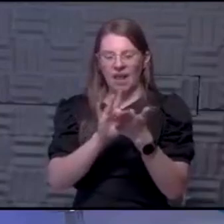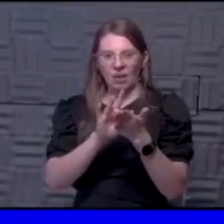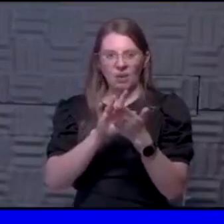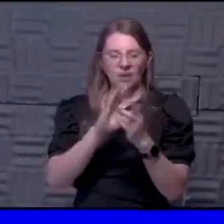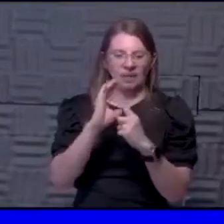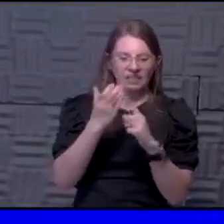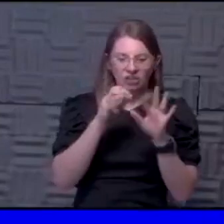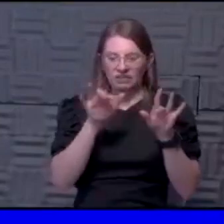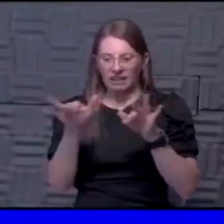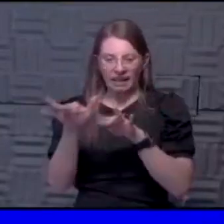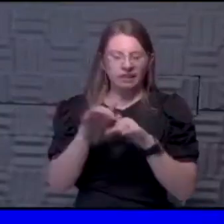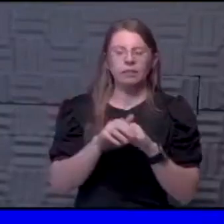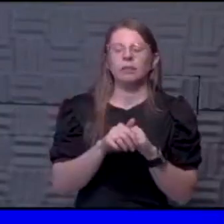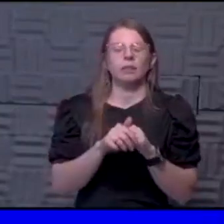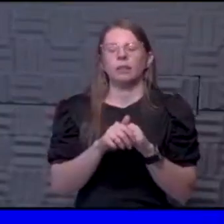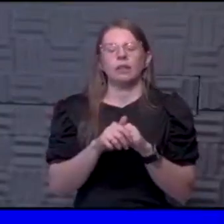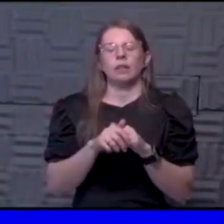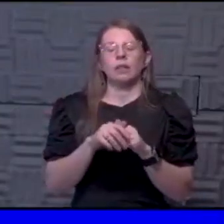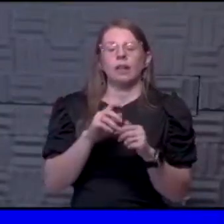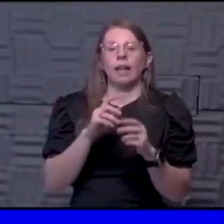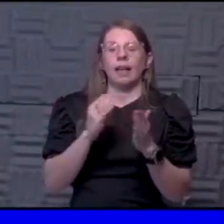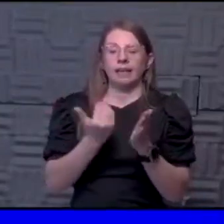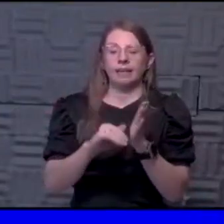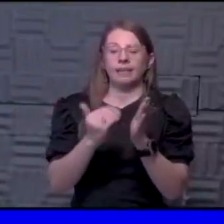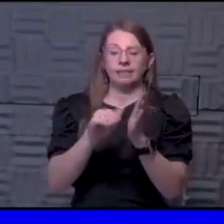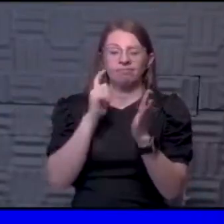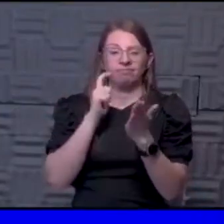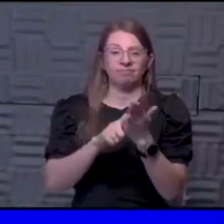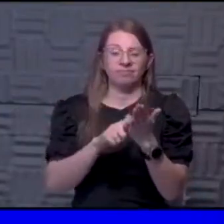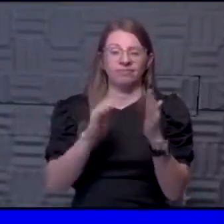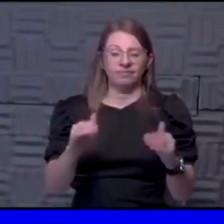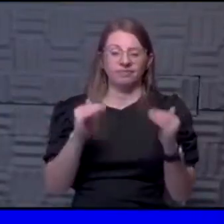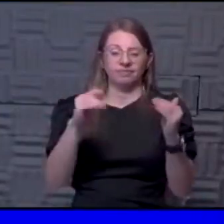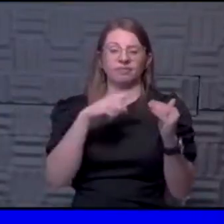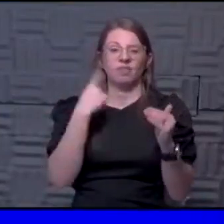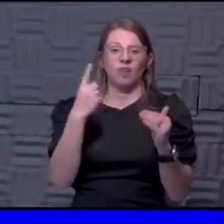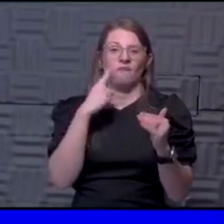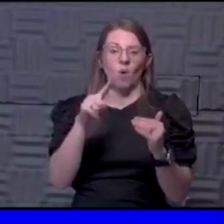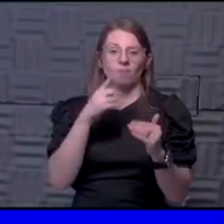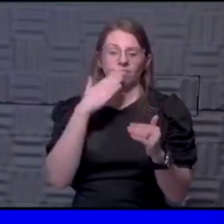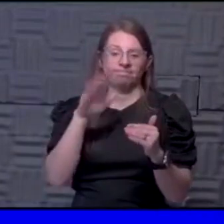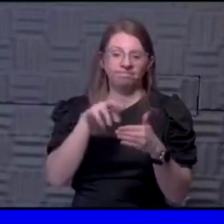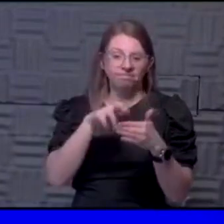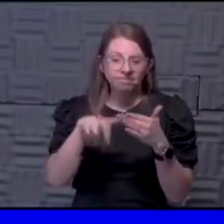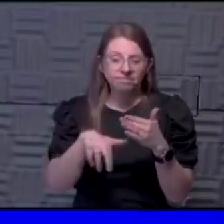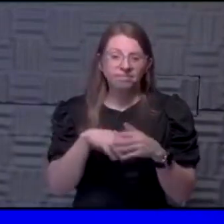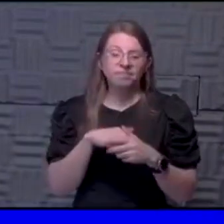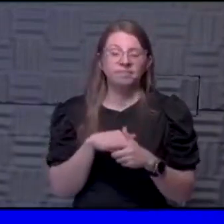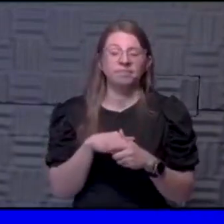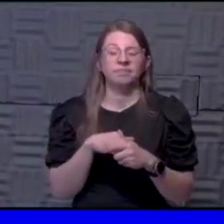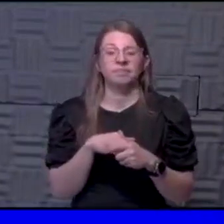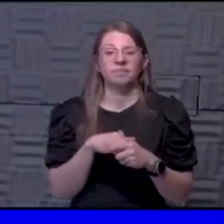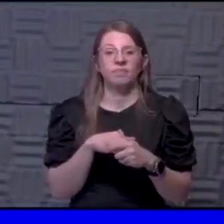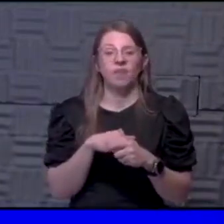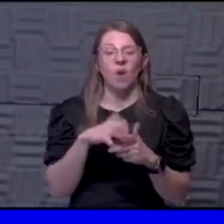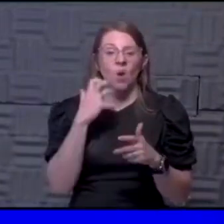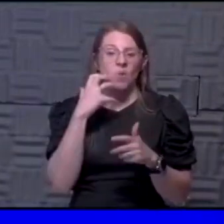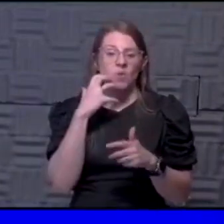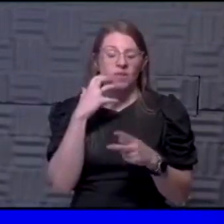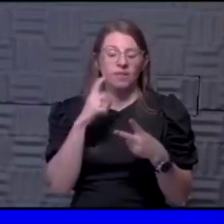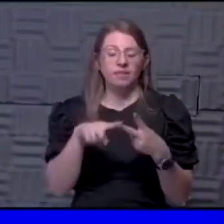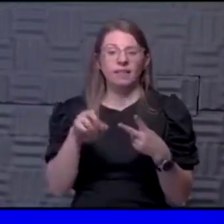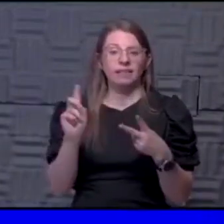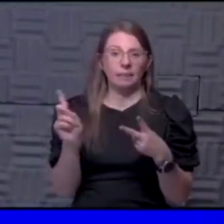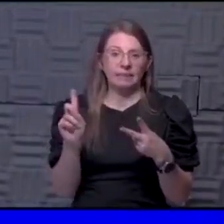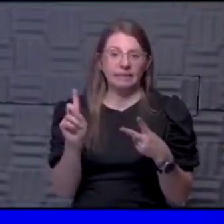have been shown time and time again to be at the highest risk of adverse outcomes or suboptimal outcomes is obesity and